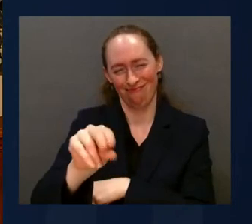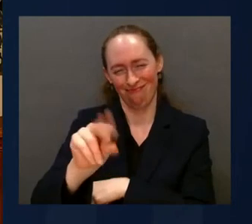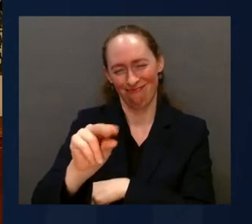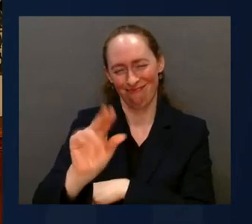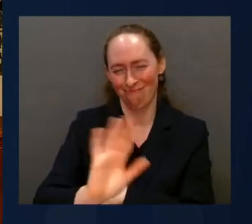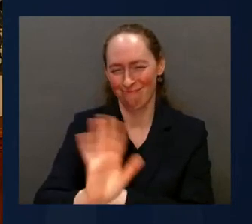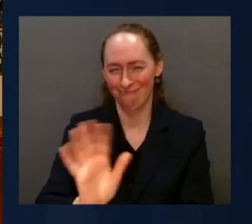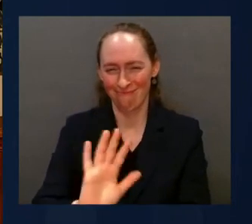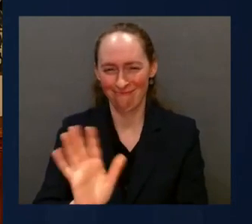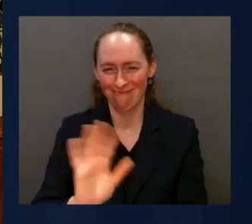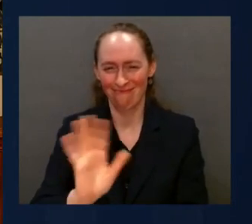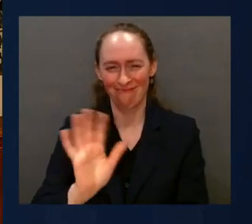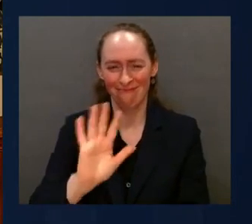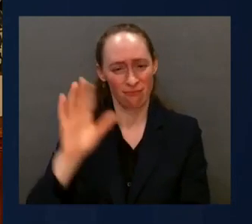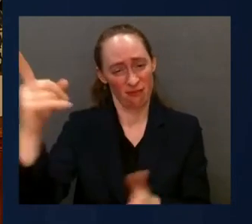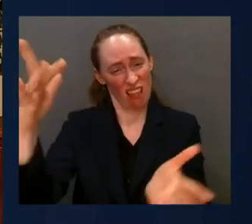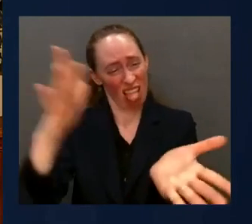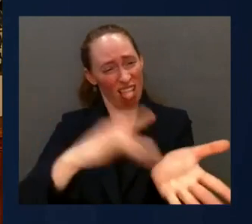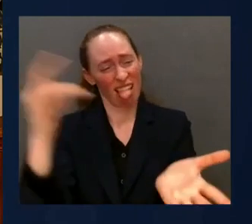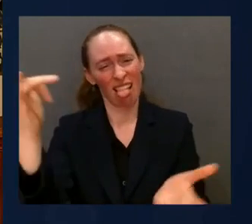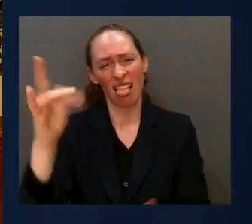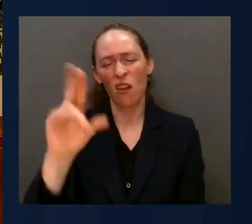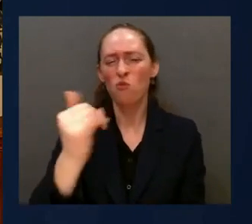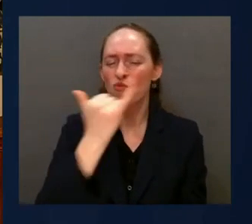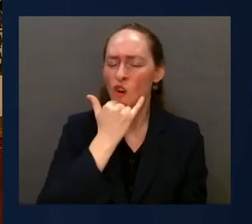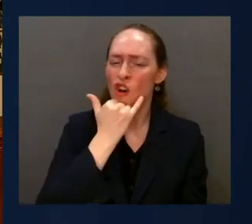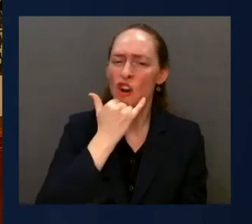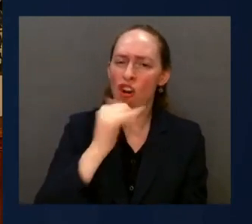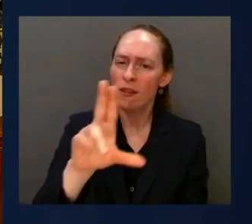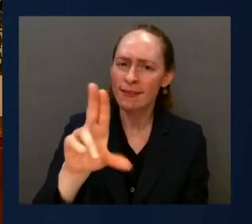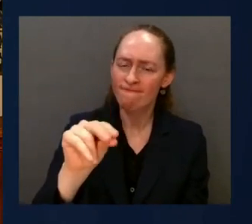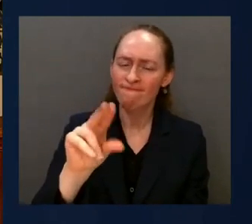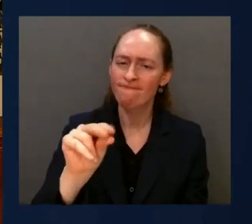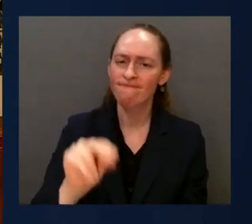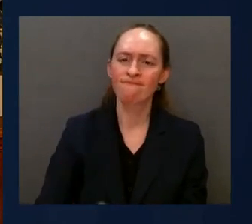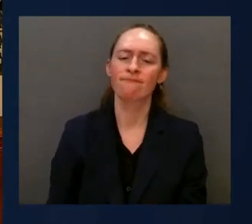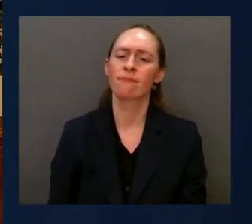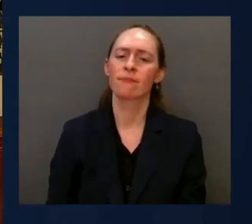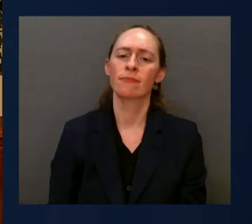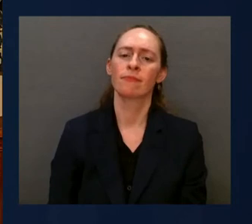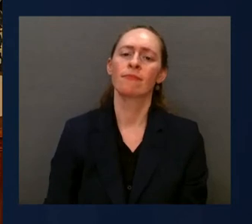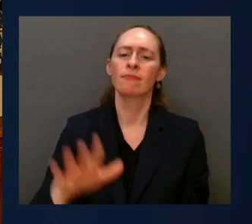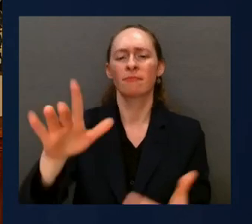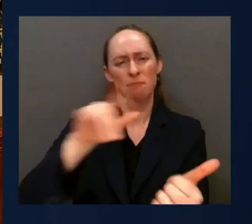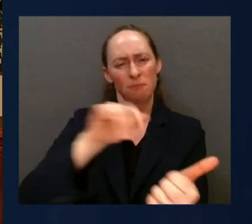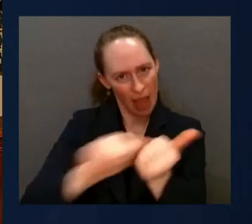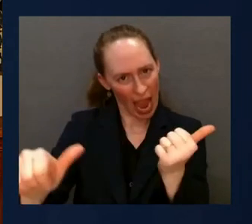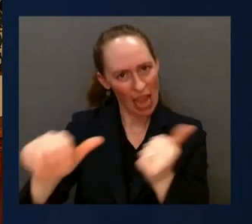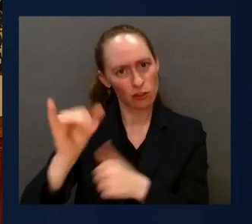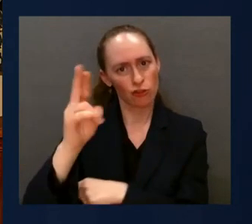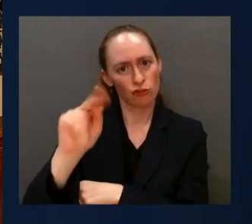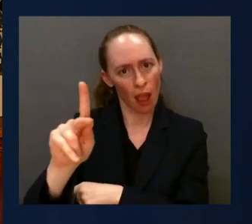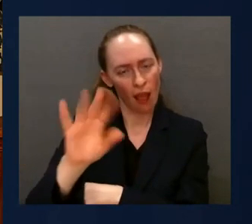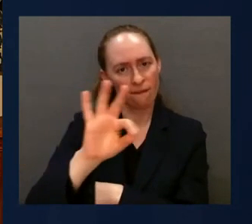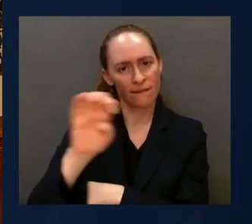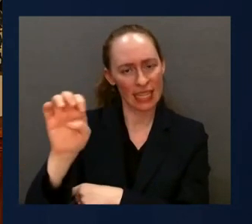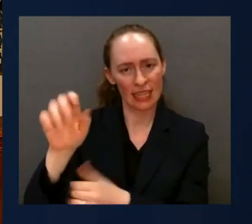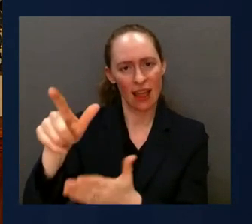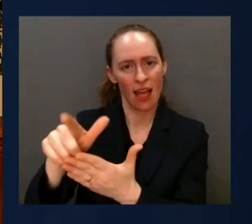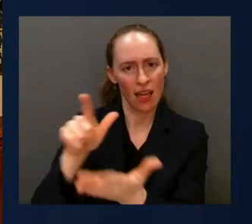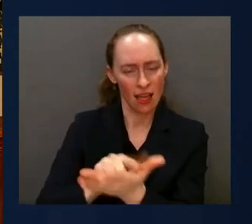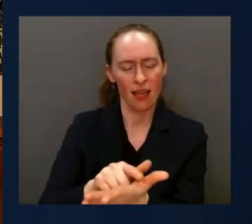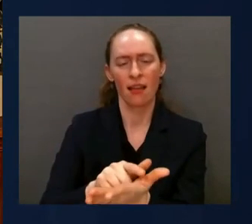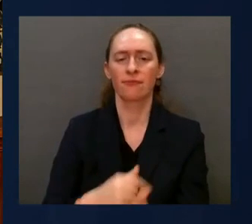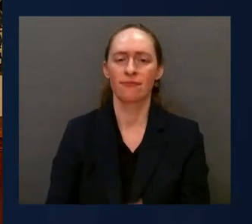pass the Junk Fee Prevention Act so companies stop ripping us off. For too long, workers have been getting stiffed,